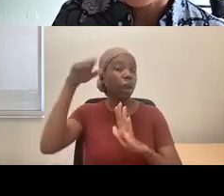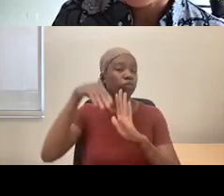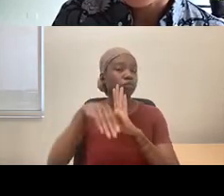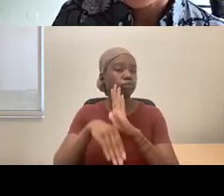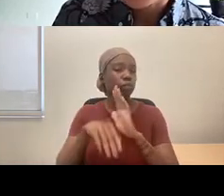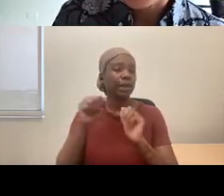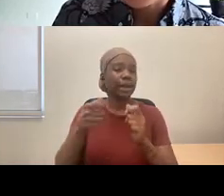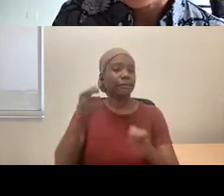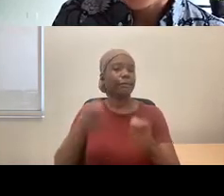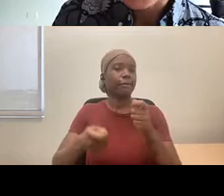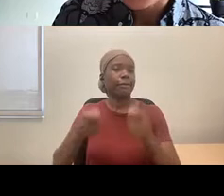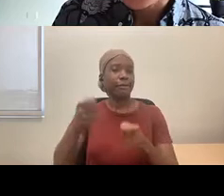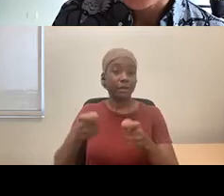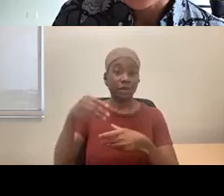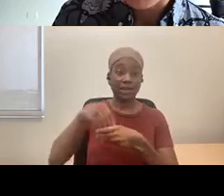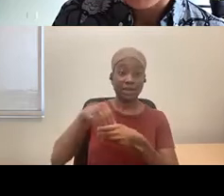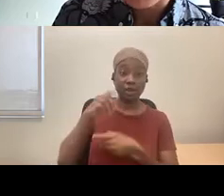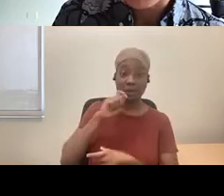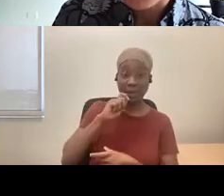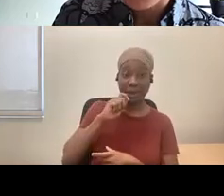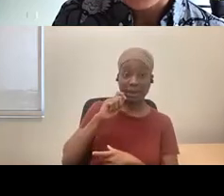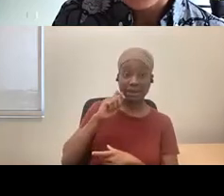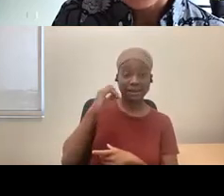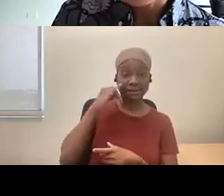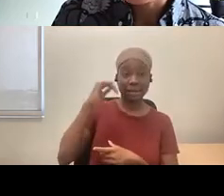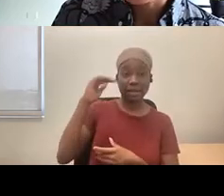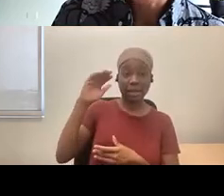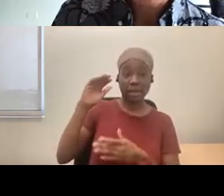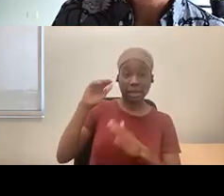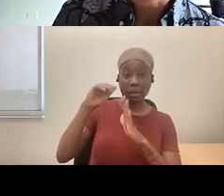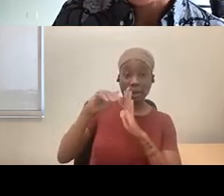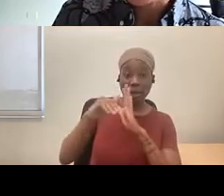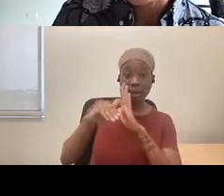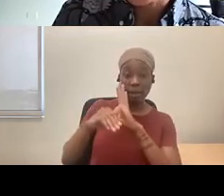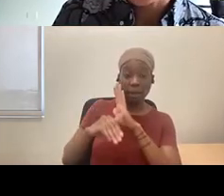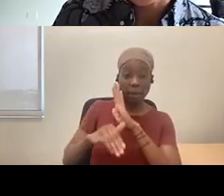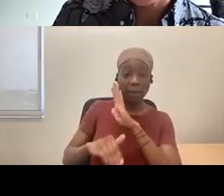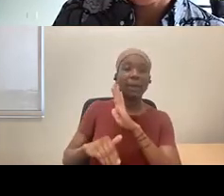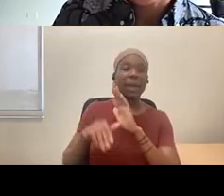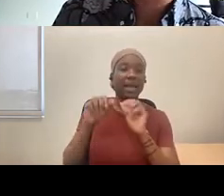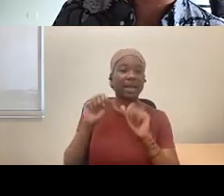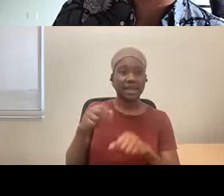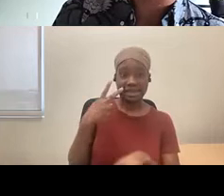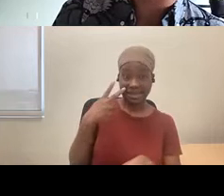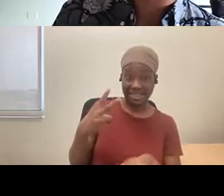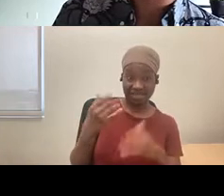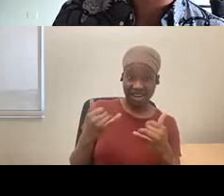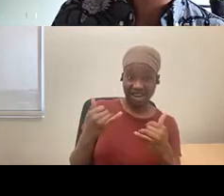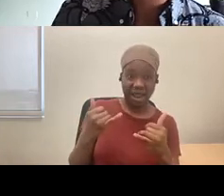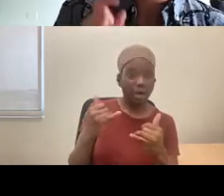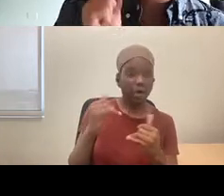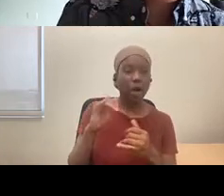microphone, and if I turn it up, it's listening louder, and you can turn it all the way down so you can see it's sort of like